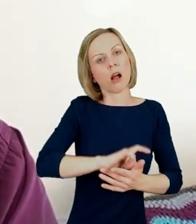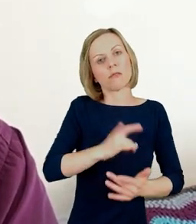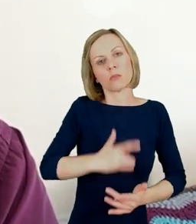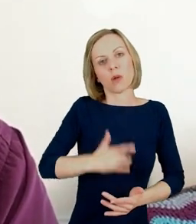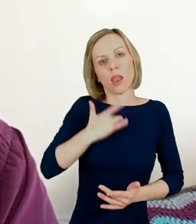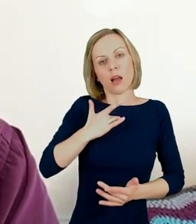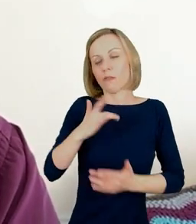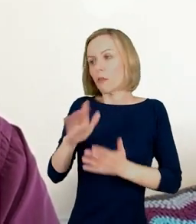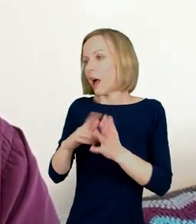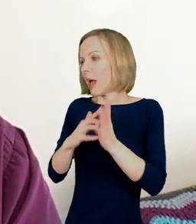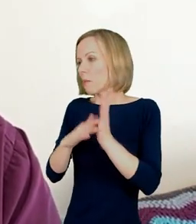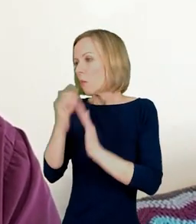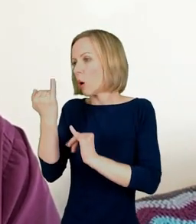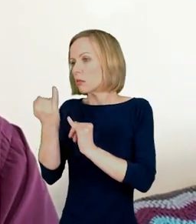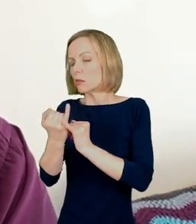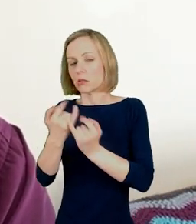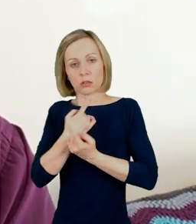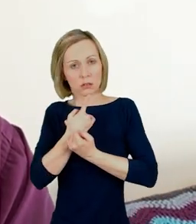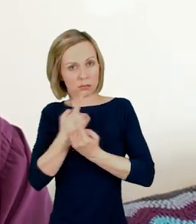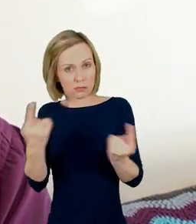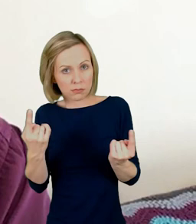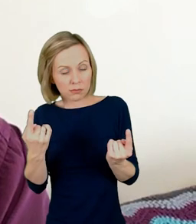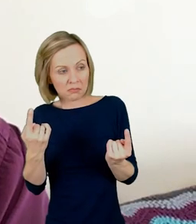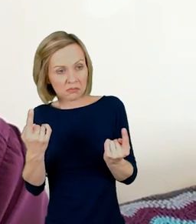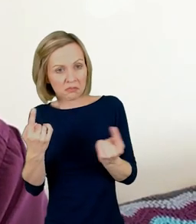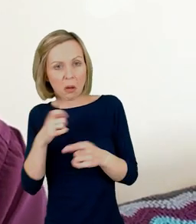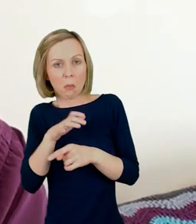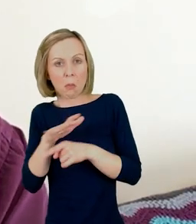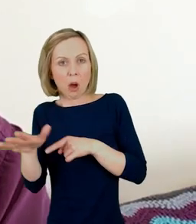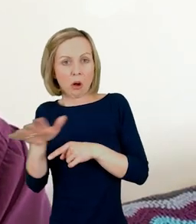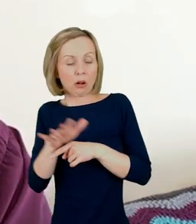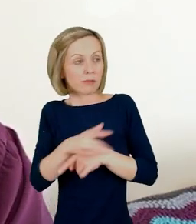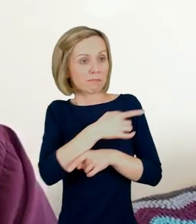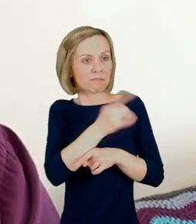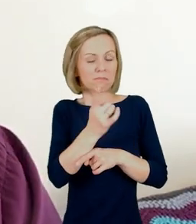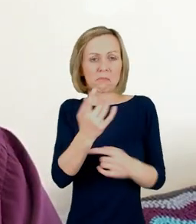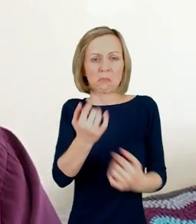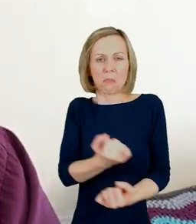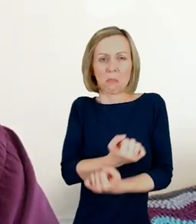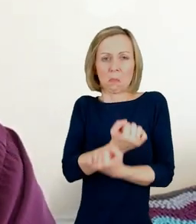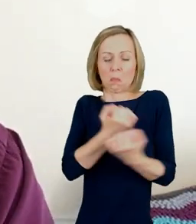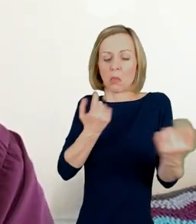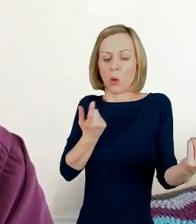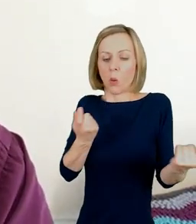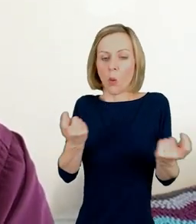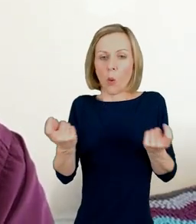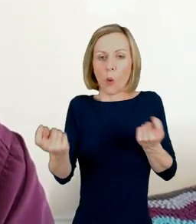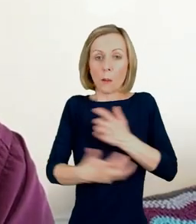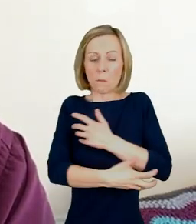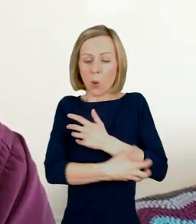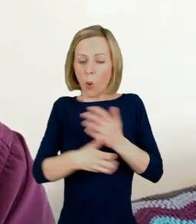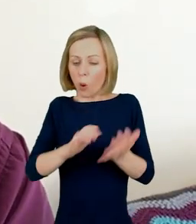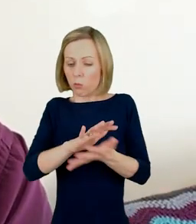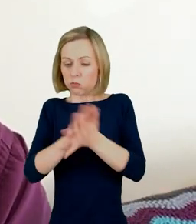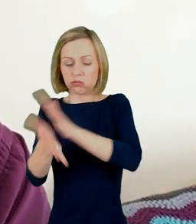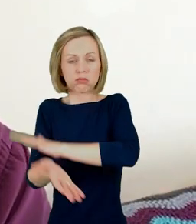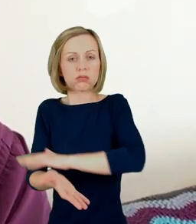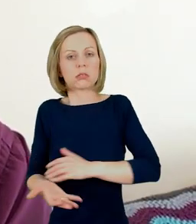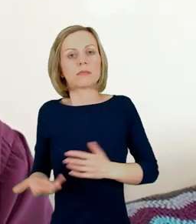Amos. The mighty are still on their thrones, and the humble poor are being ground into the